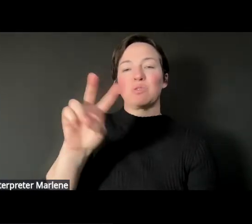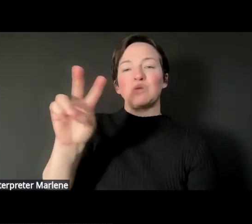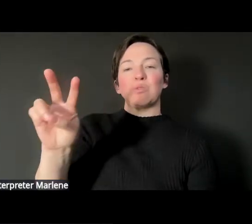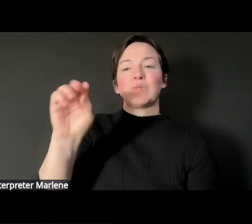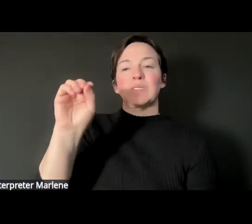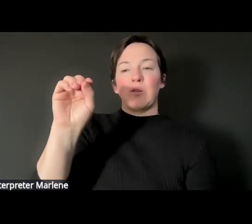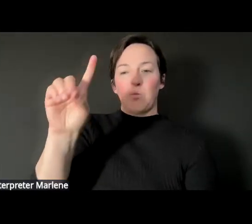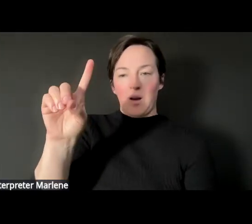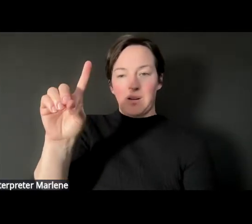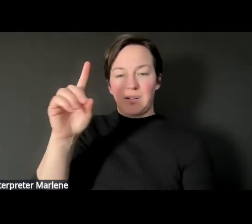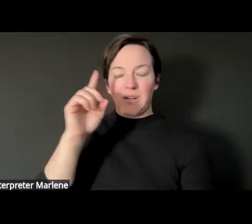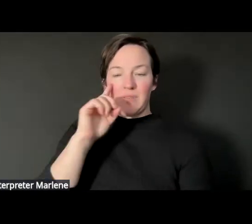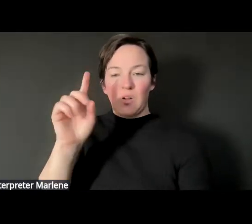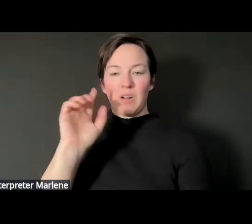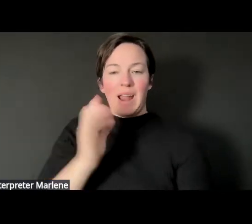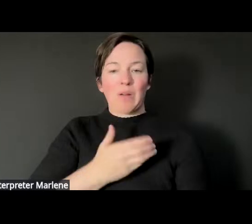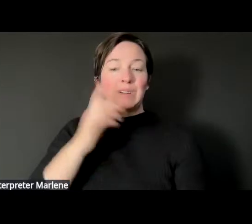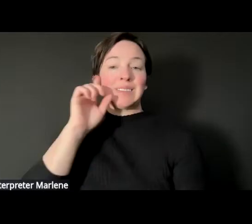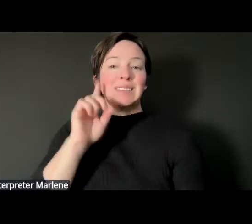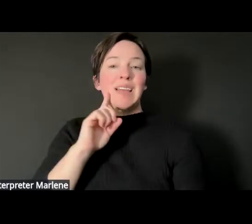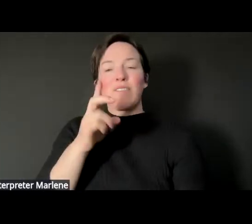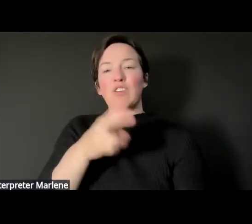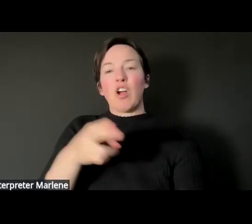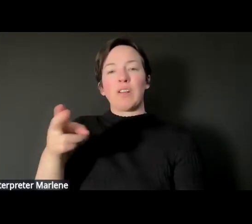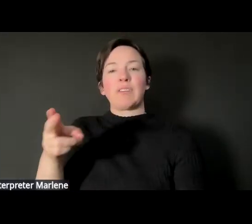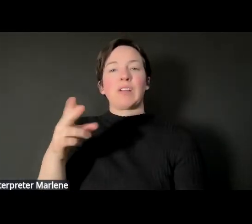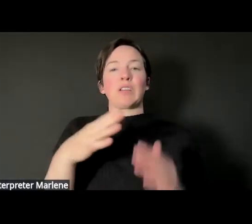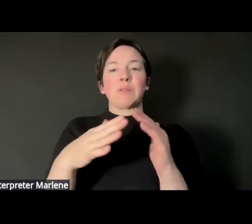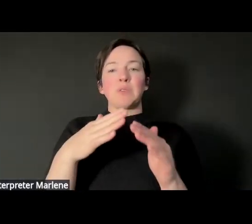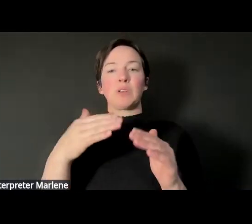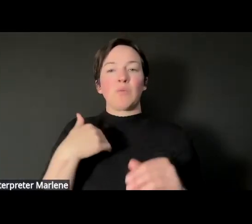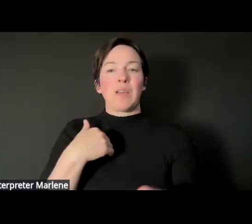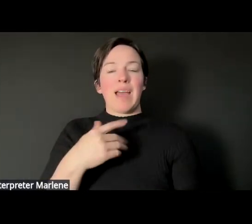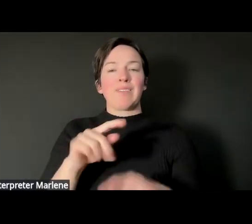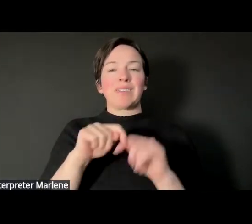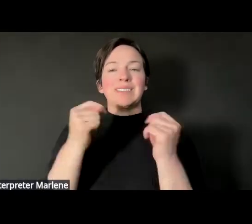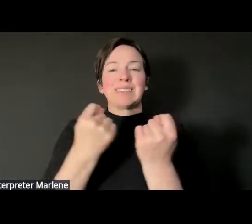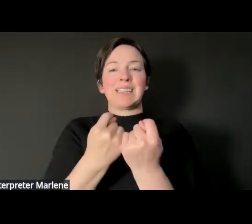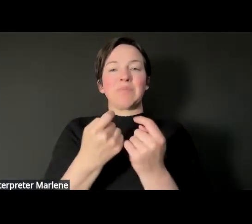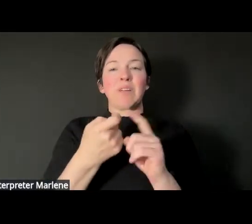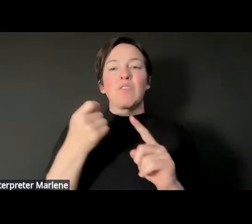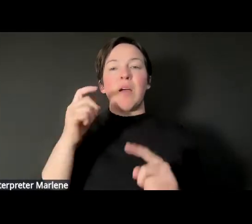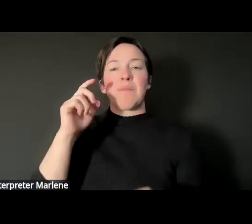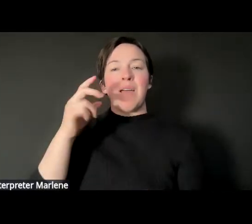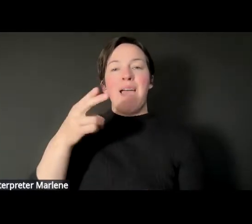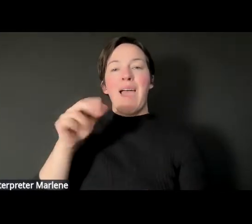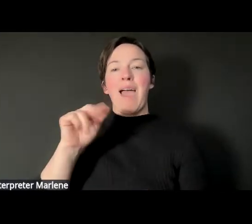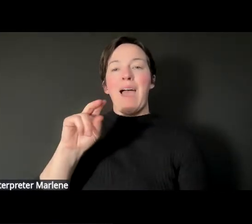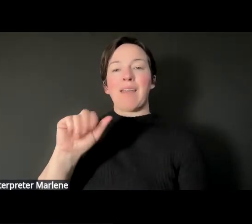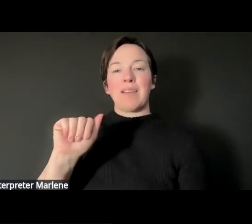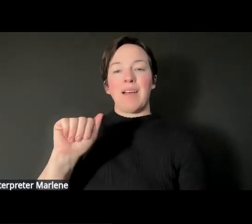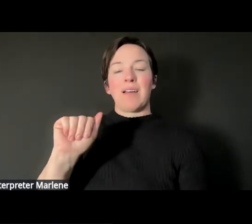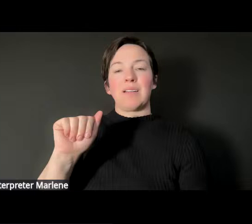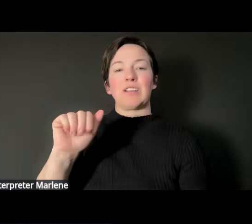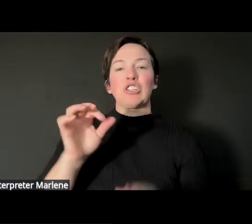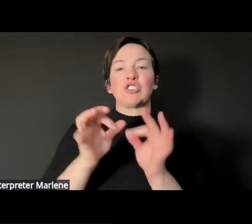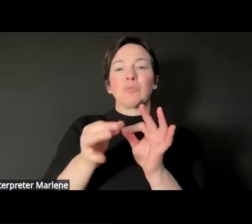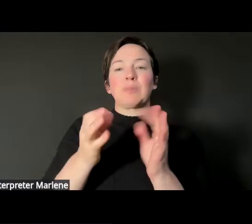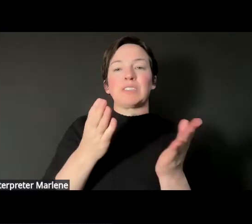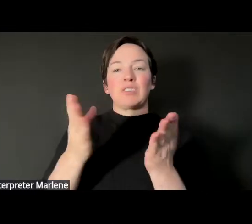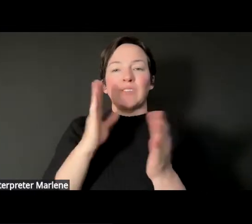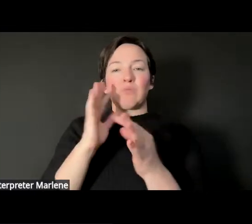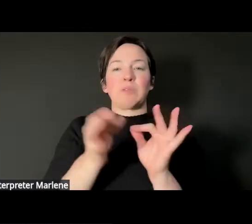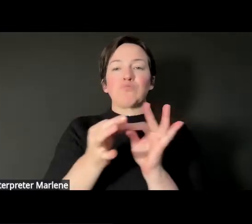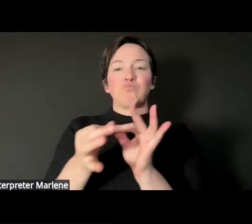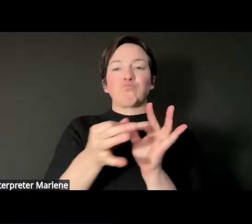650-558-2201. For our deaf and hard of hearing community, we have a team from Hannah Interpreting Services, and they will be